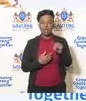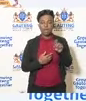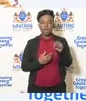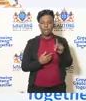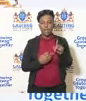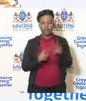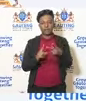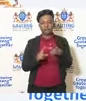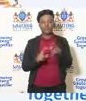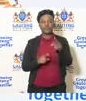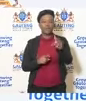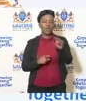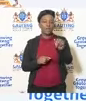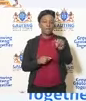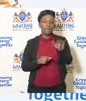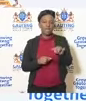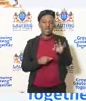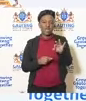Mayfair.